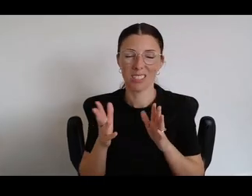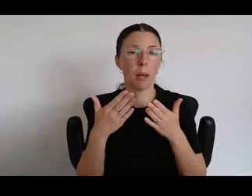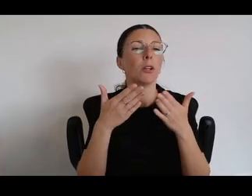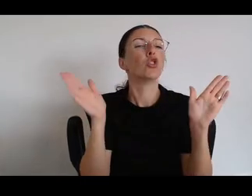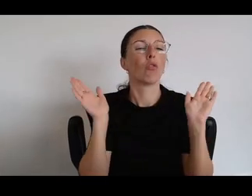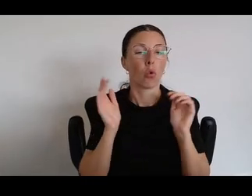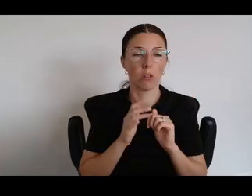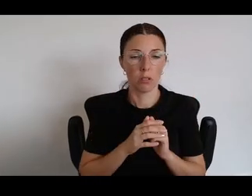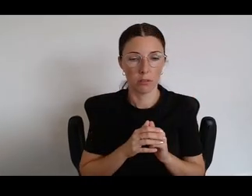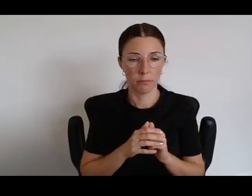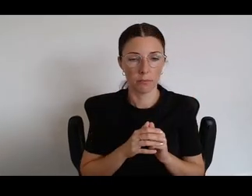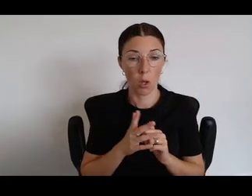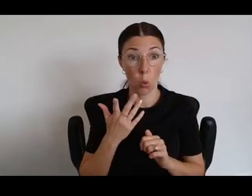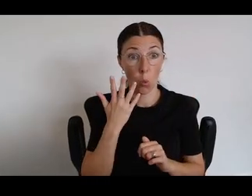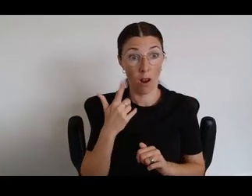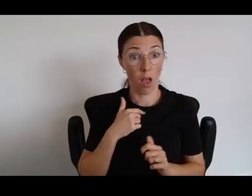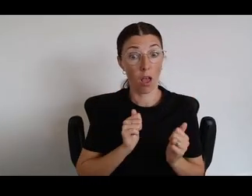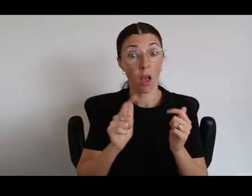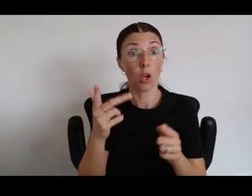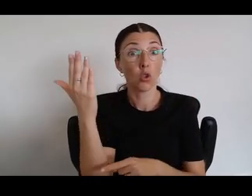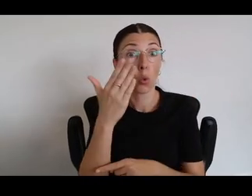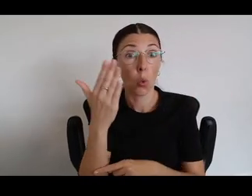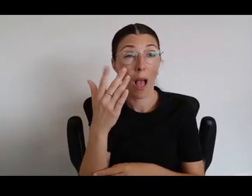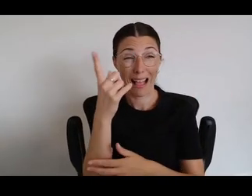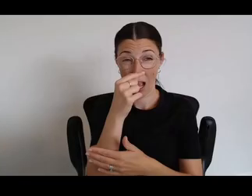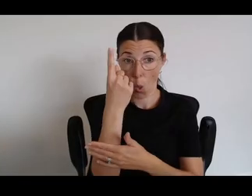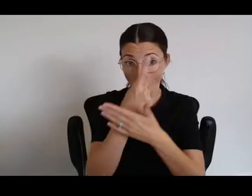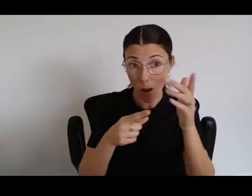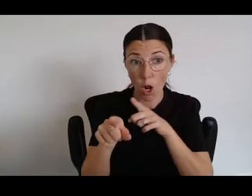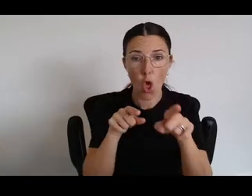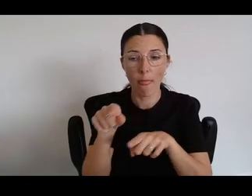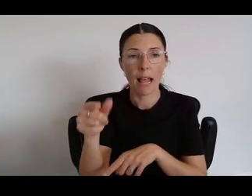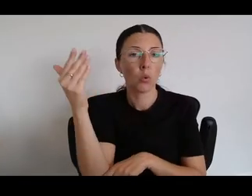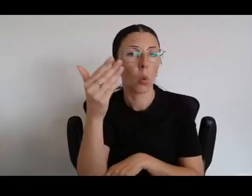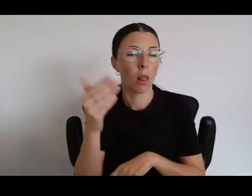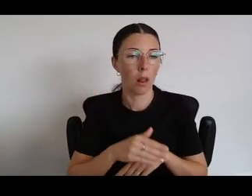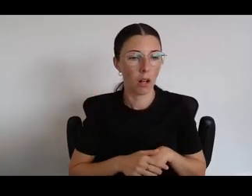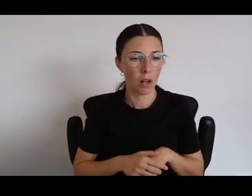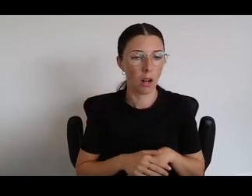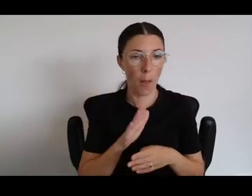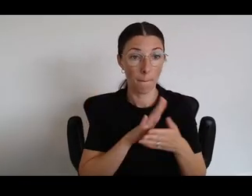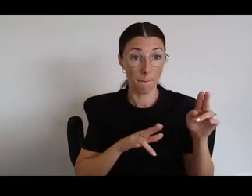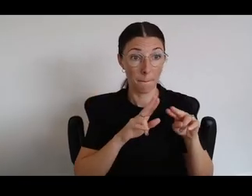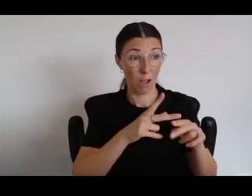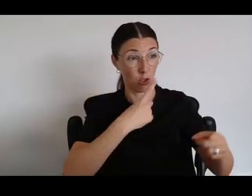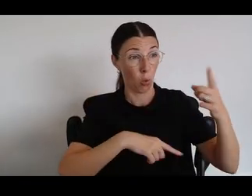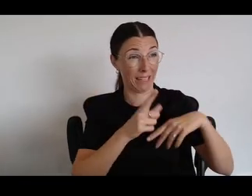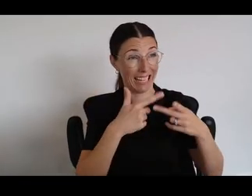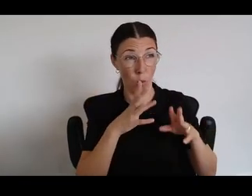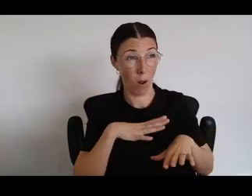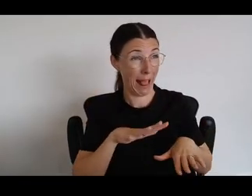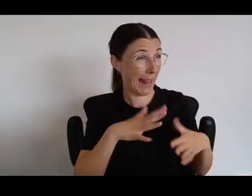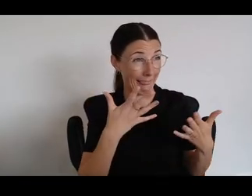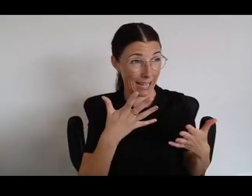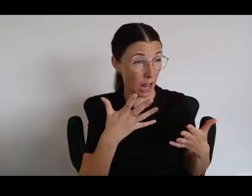went to school was the only place where you can learn things. My parents told me that if you want to do anything in life, you have to go to school to learn